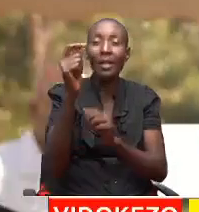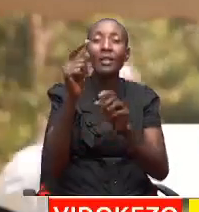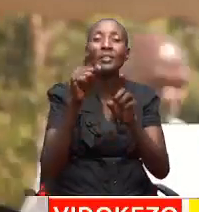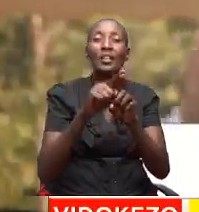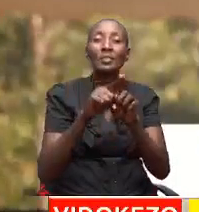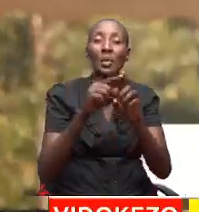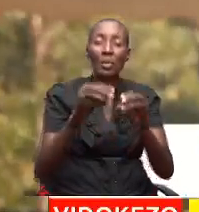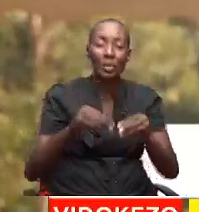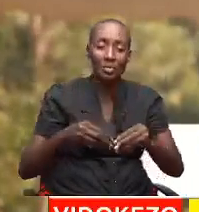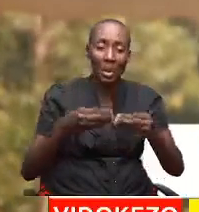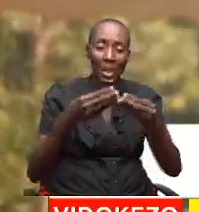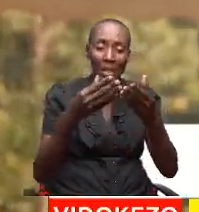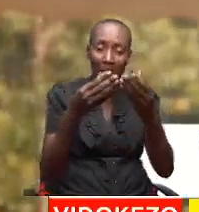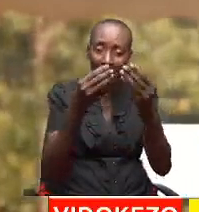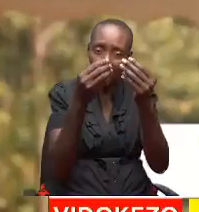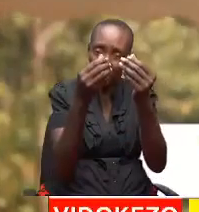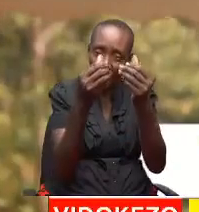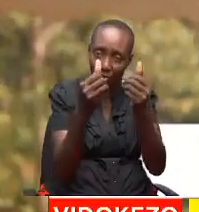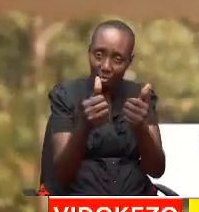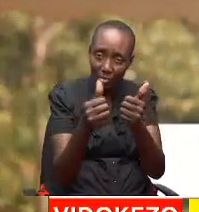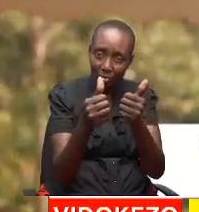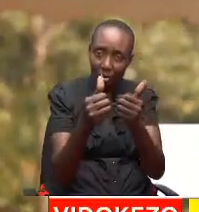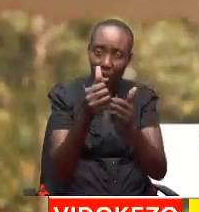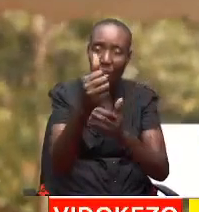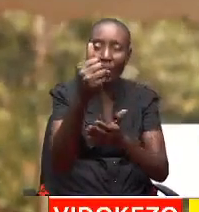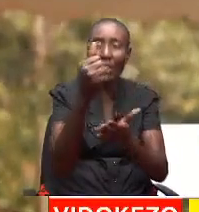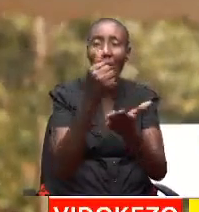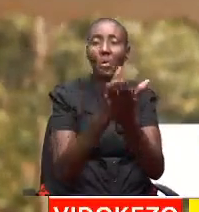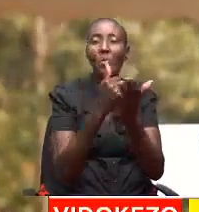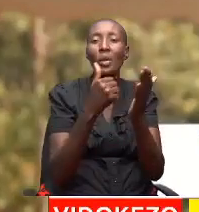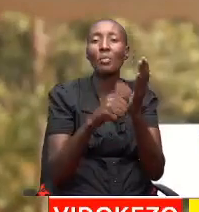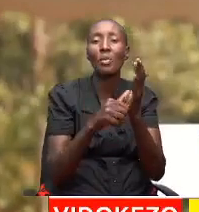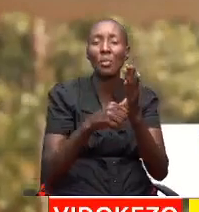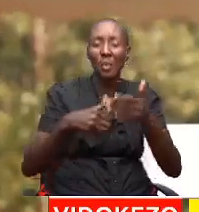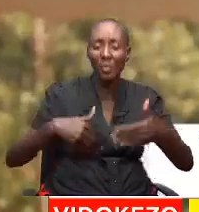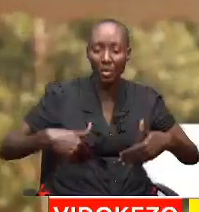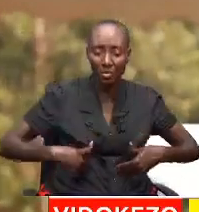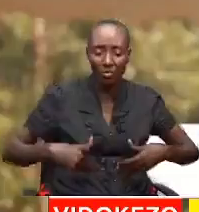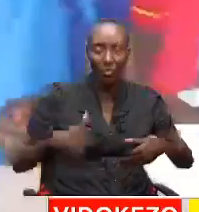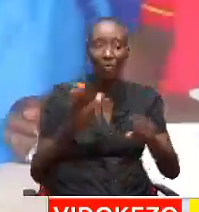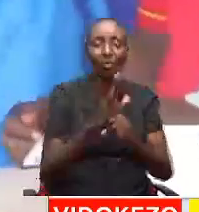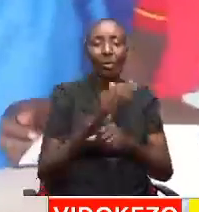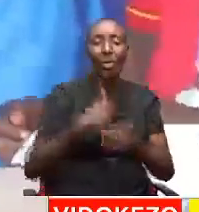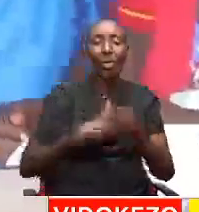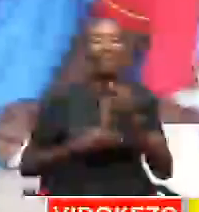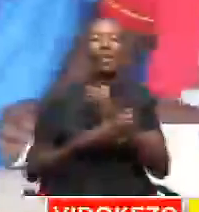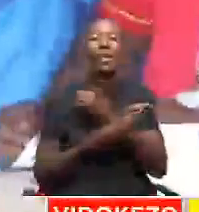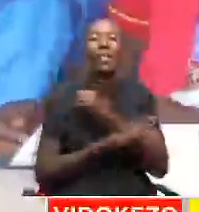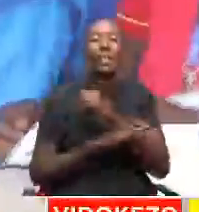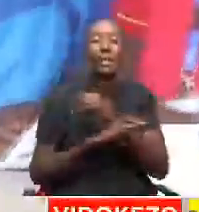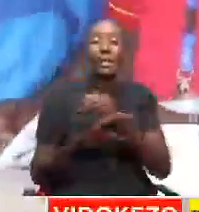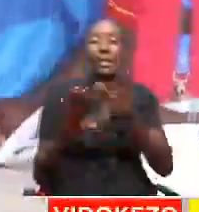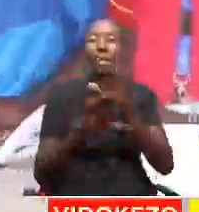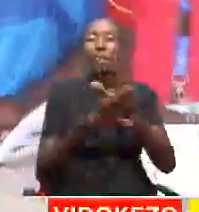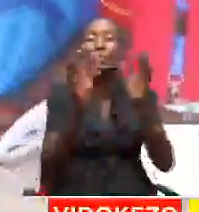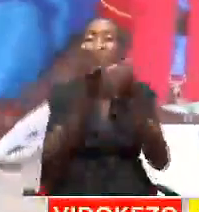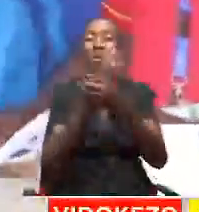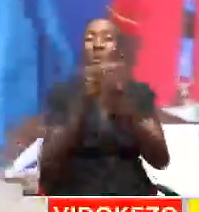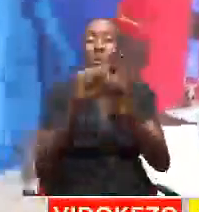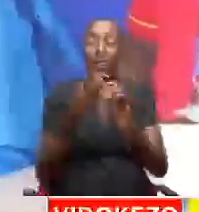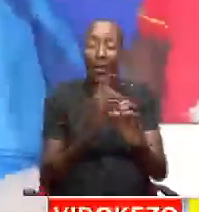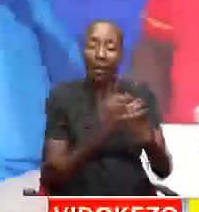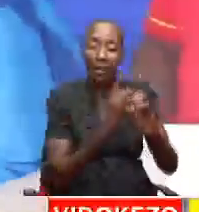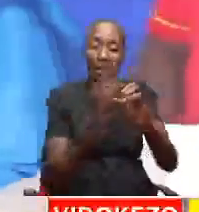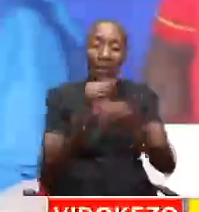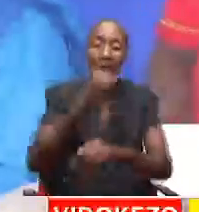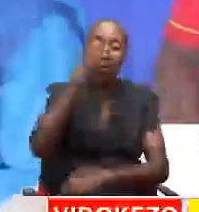offer a solution to the unemployment of so many youth in this country. Naibu wa rais akiwa ameandamana na baadhi ya